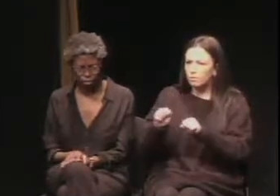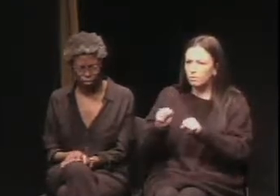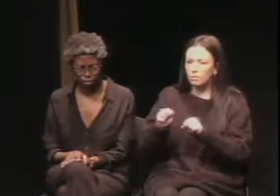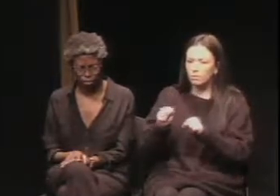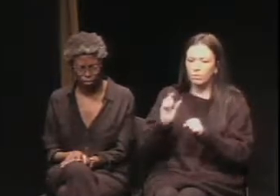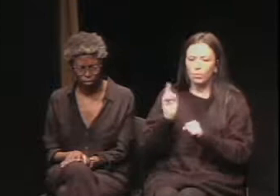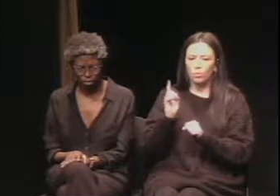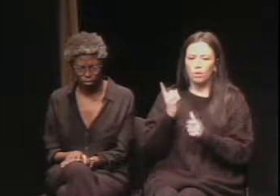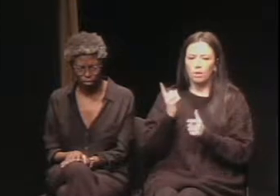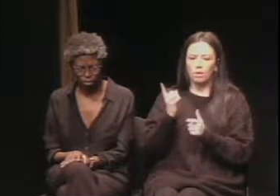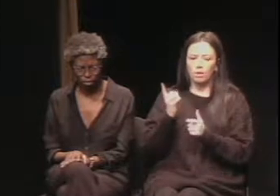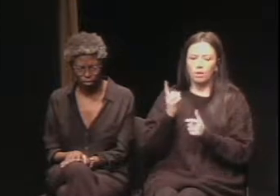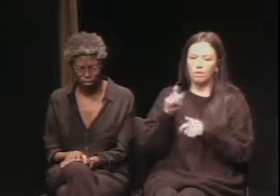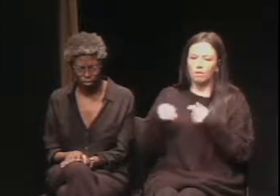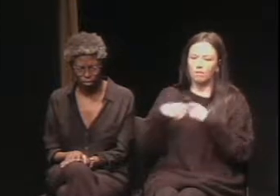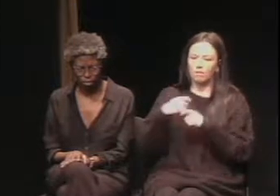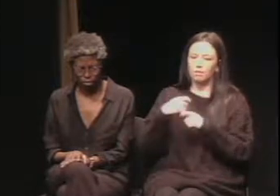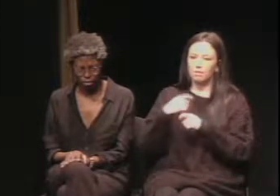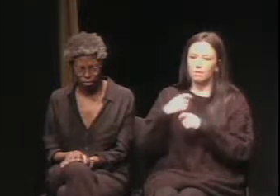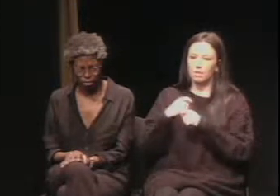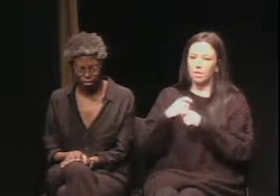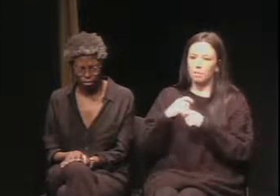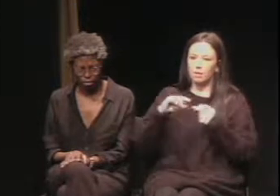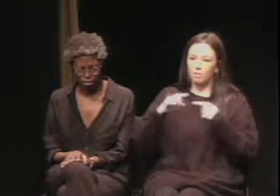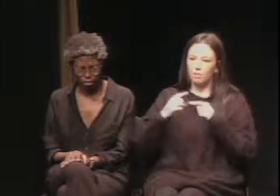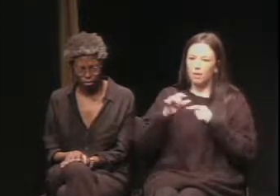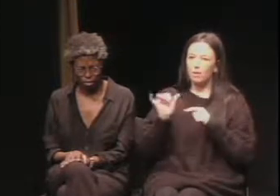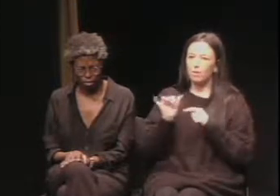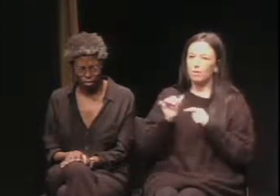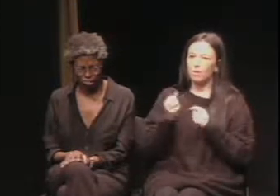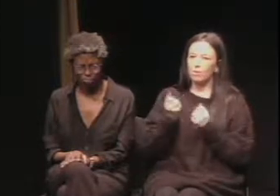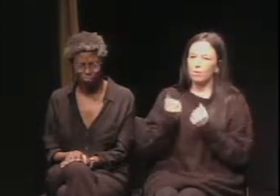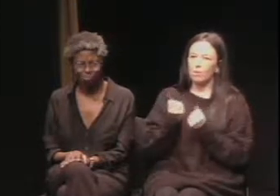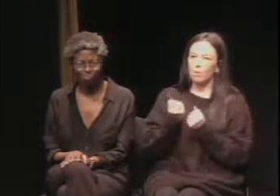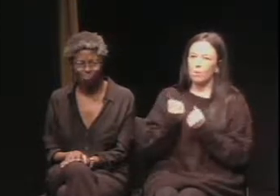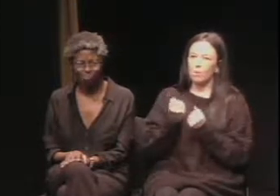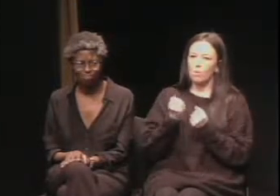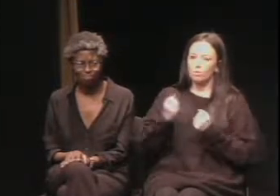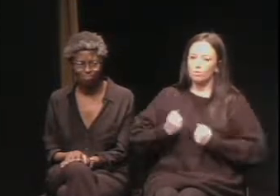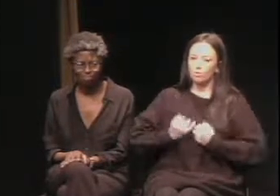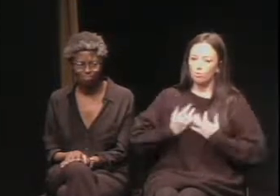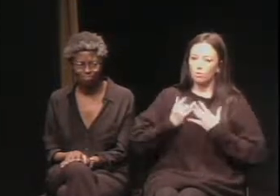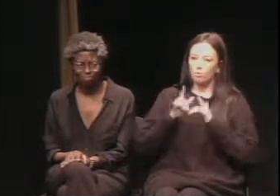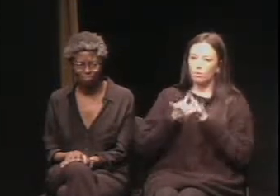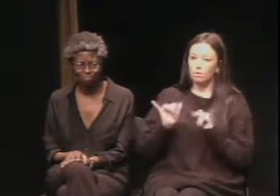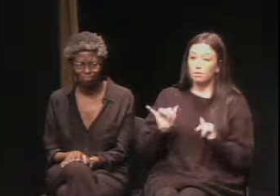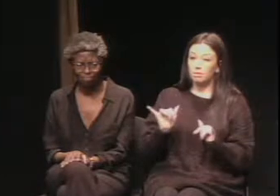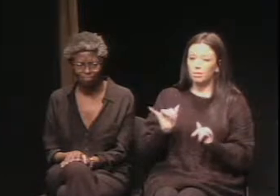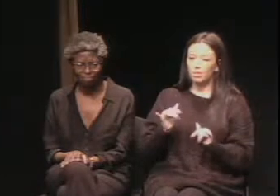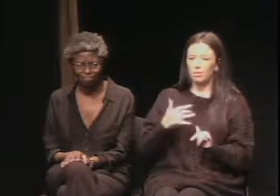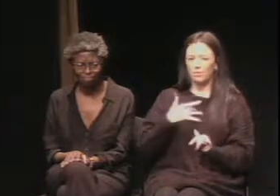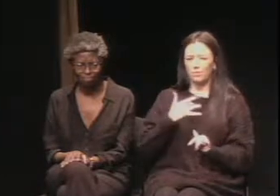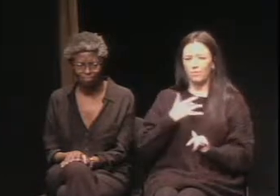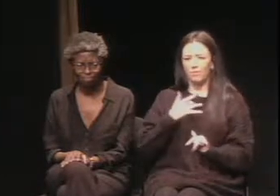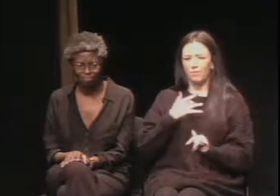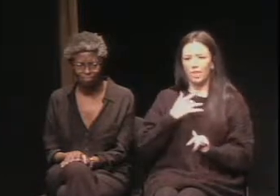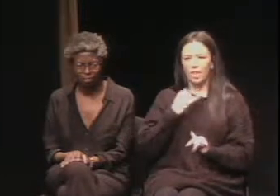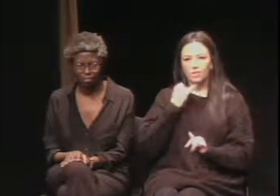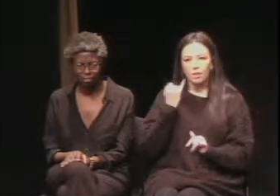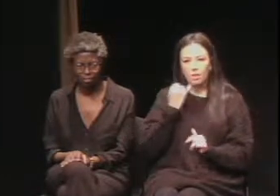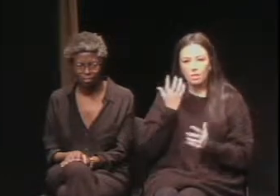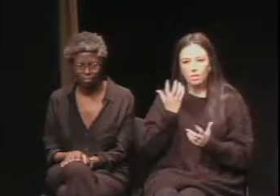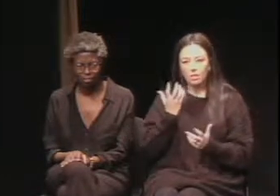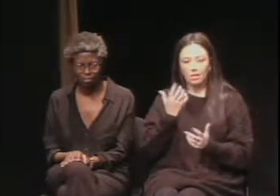holds that kind of pain also hold joy? And you kind of were feeling this envy. While I was